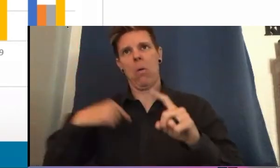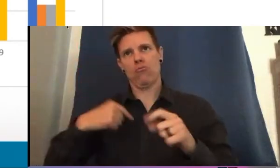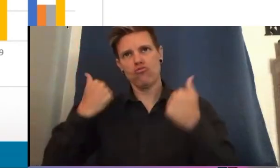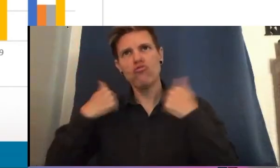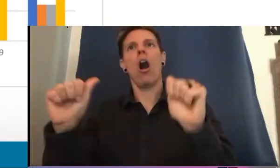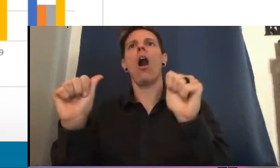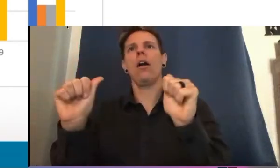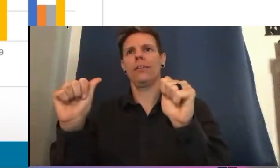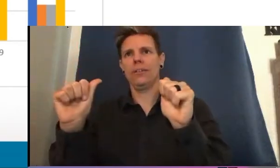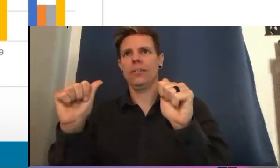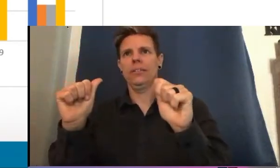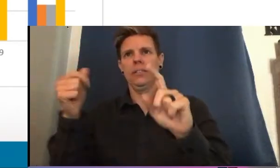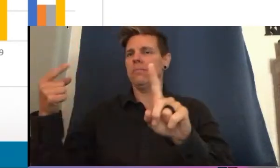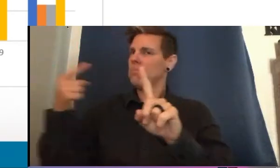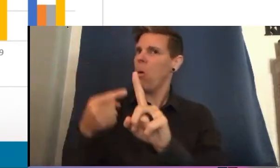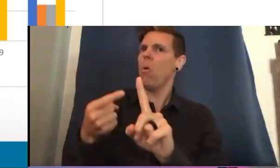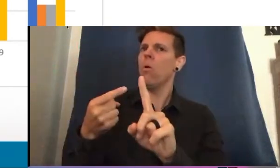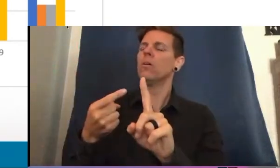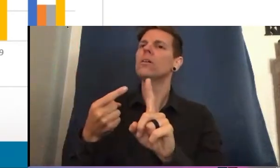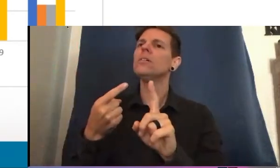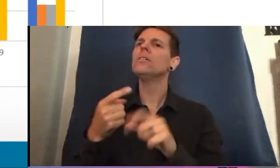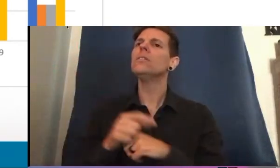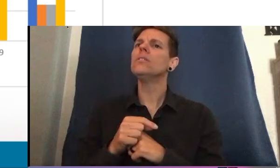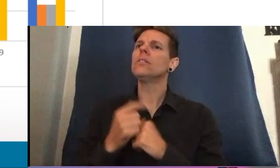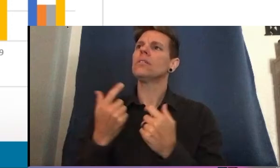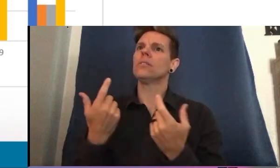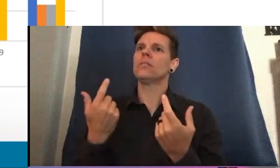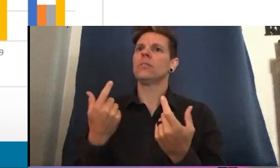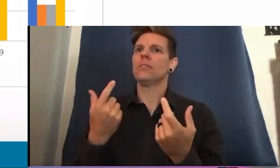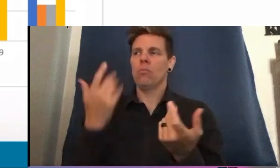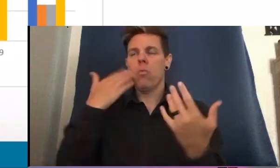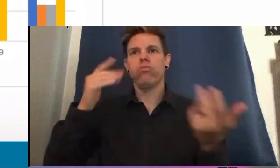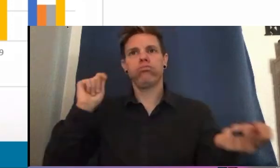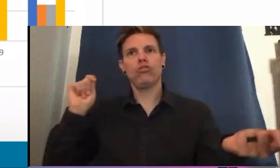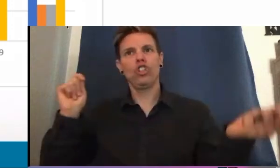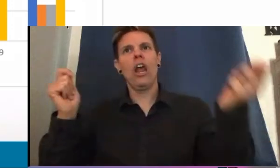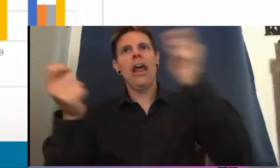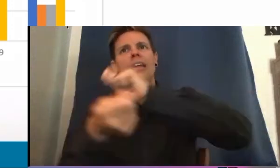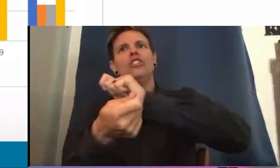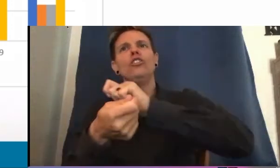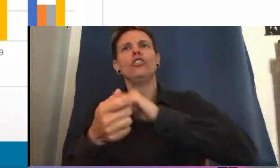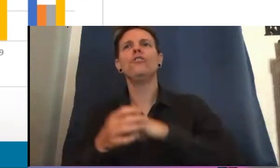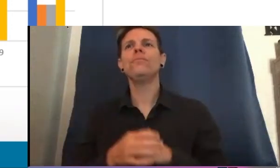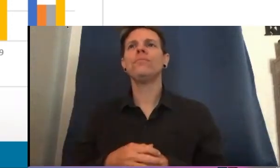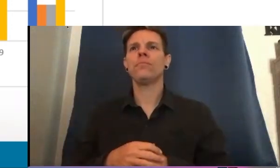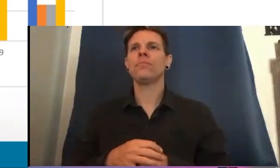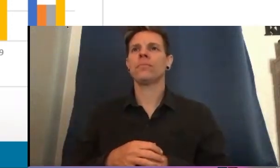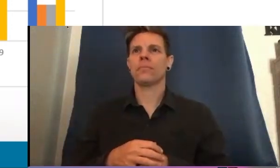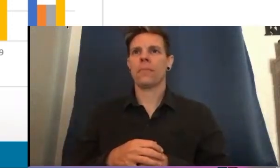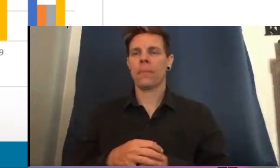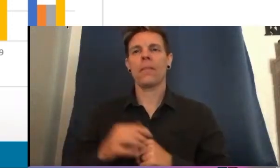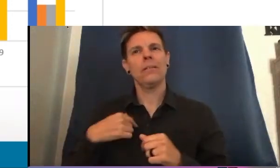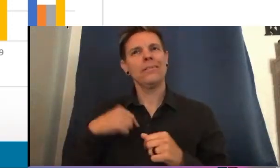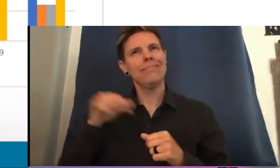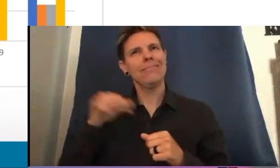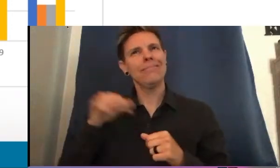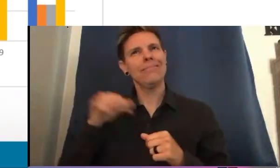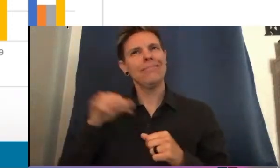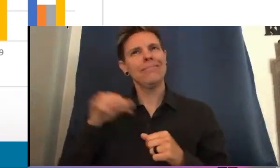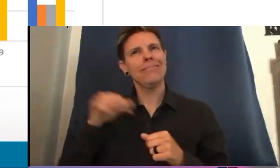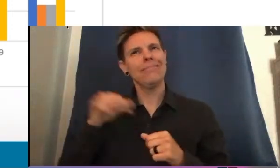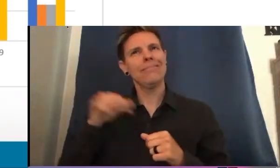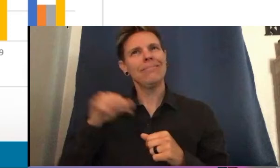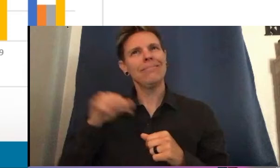what is going to make a difference. And we wholeheartedly, fully believe in the prevention measures that we have been